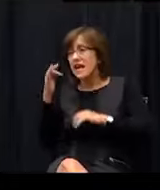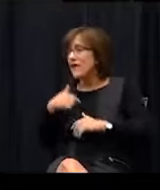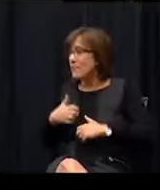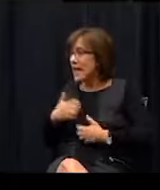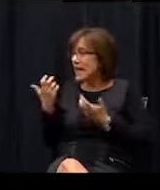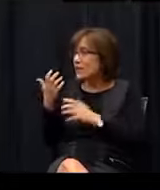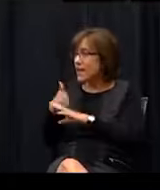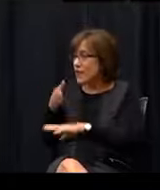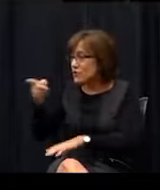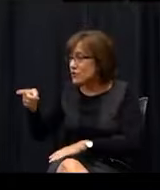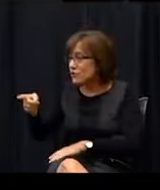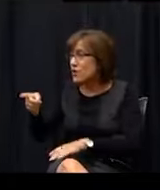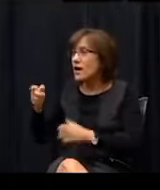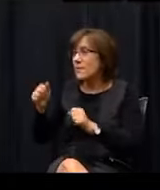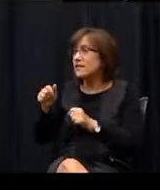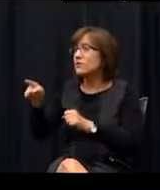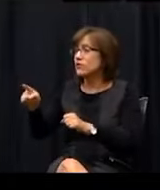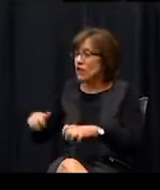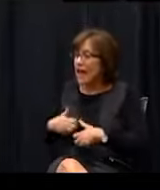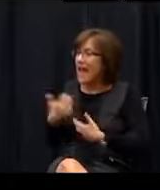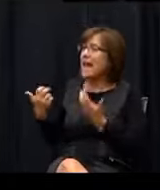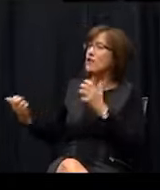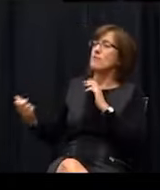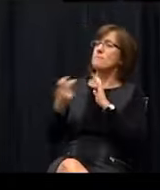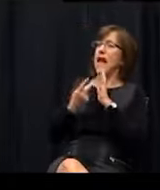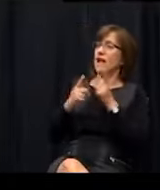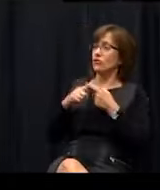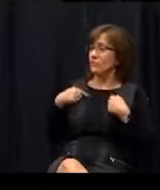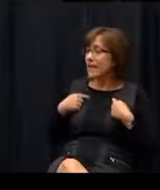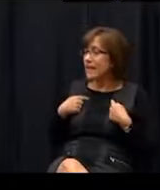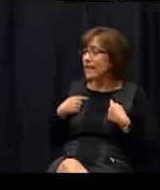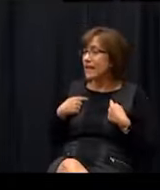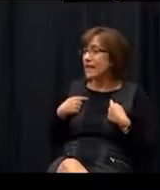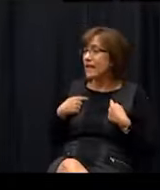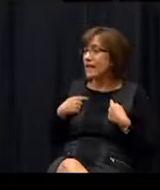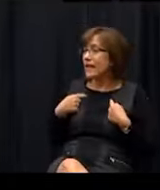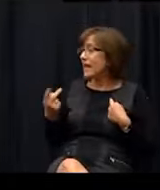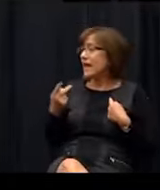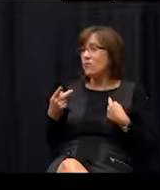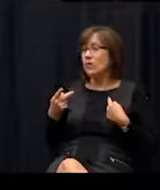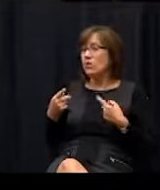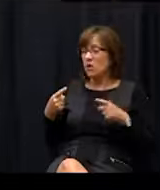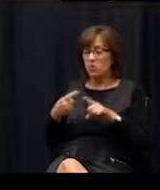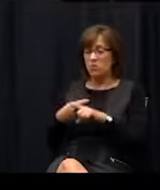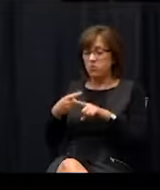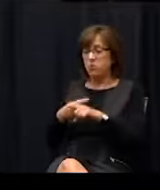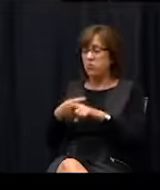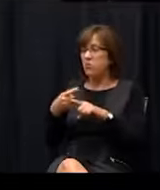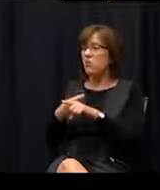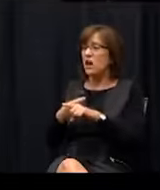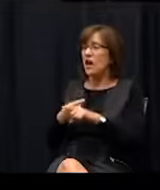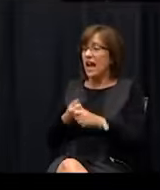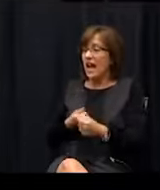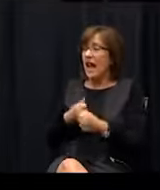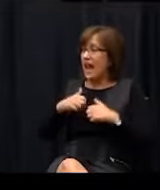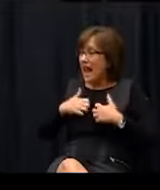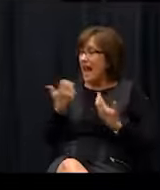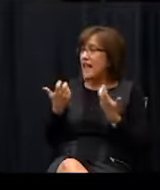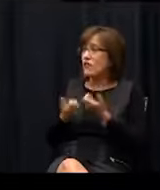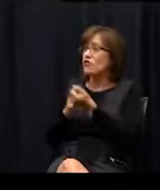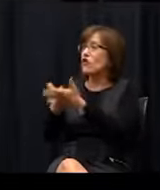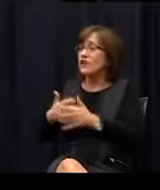chances are you're going to get angry right back at me, and we are not going to work it out. Anger triggers anger in lots of